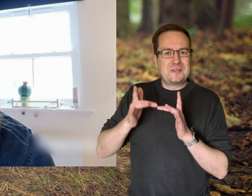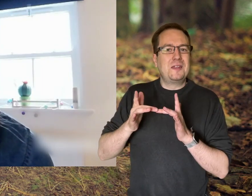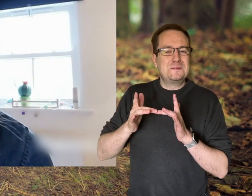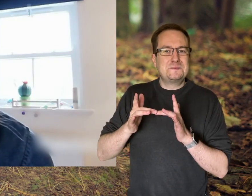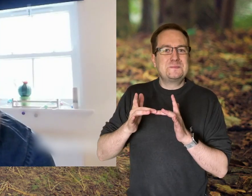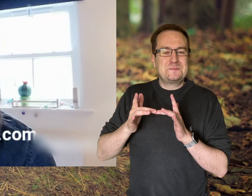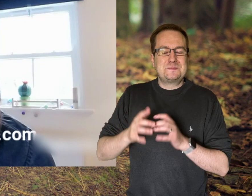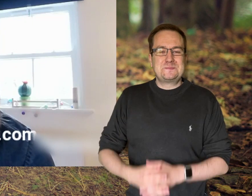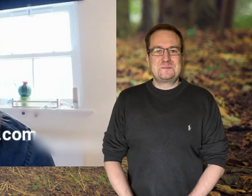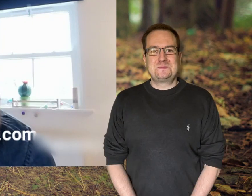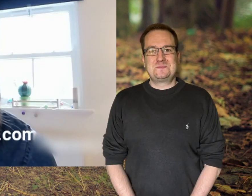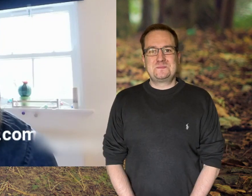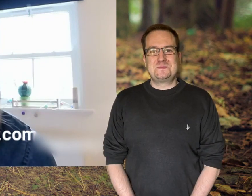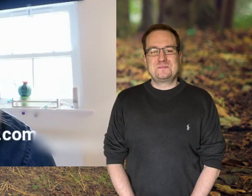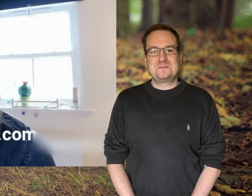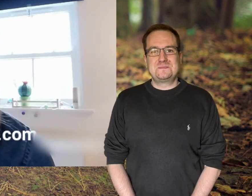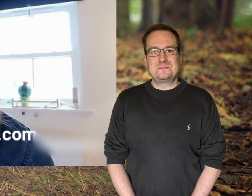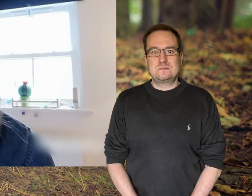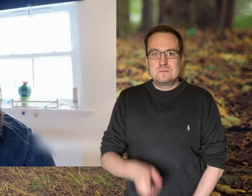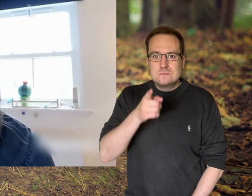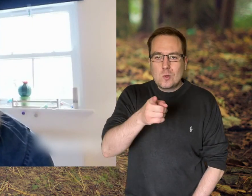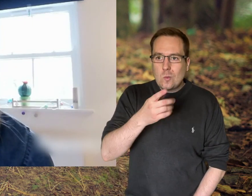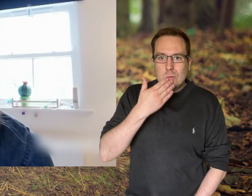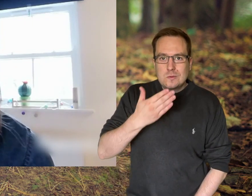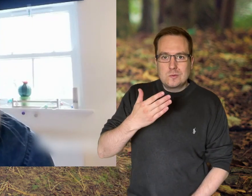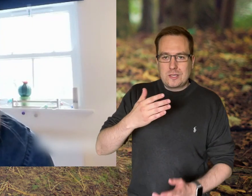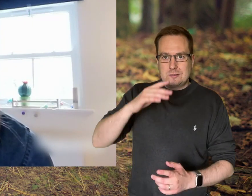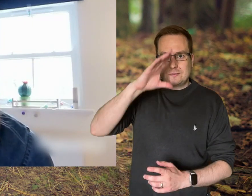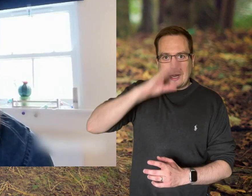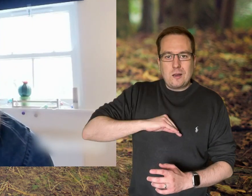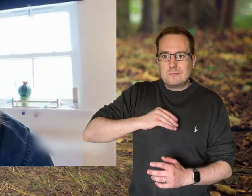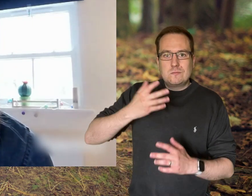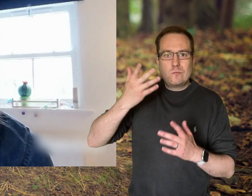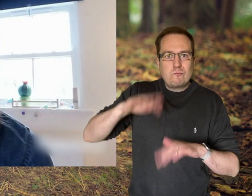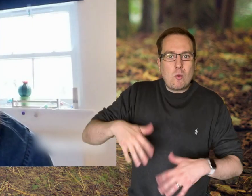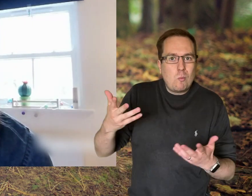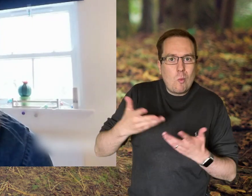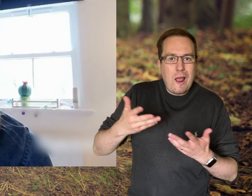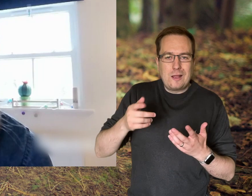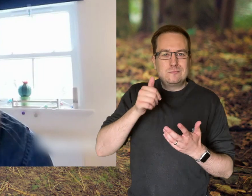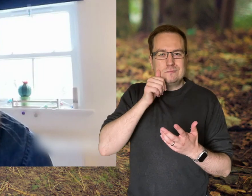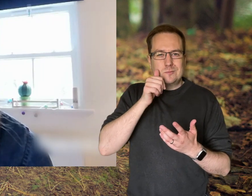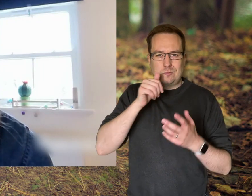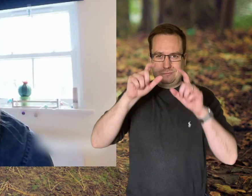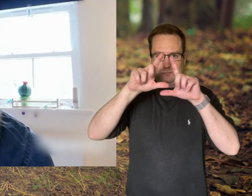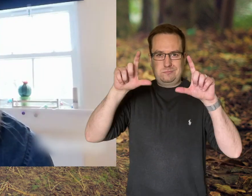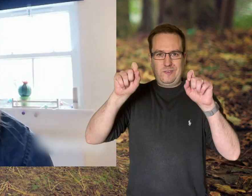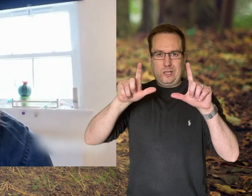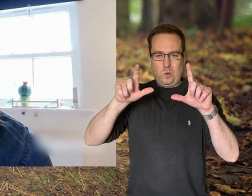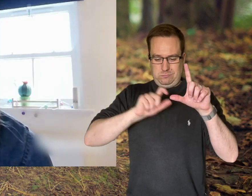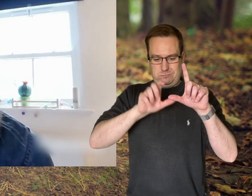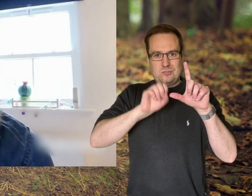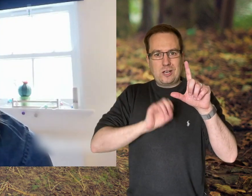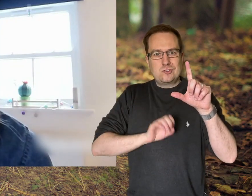visiting derbyvineyard.com. And let us know where you guys are tuning in from today.